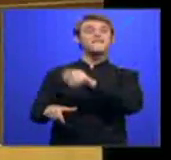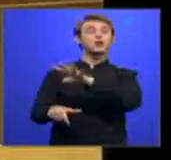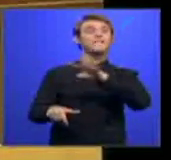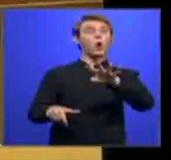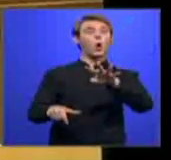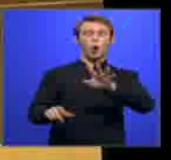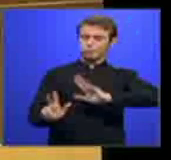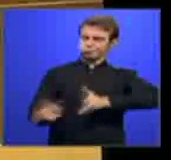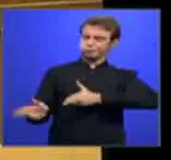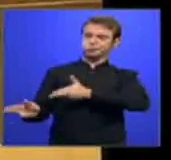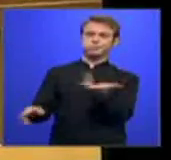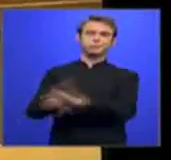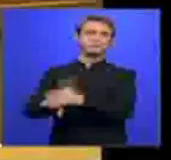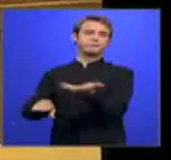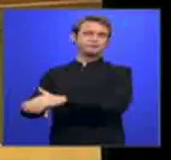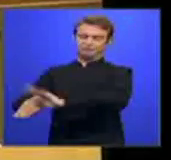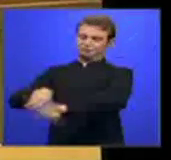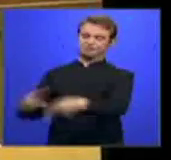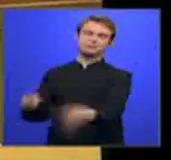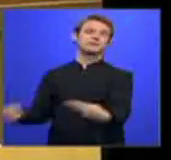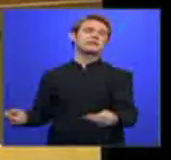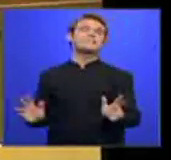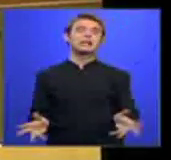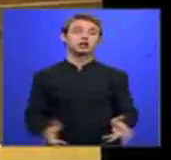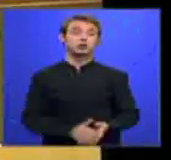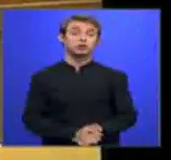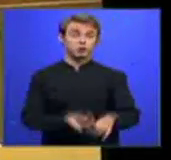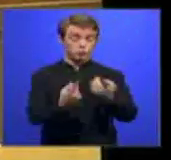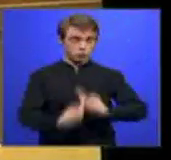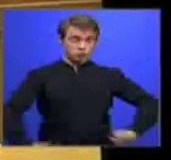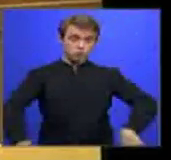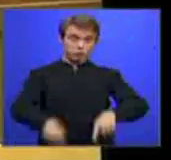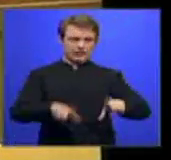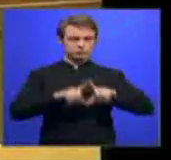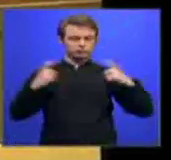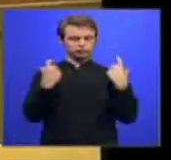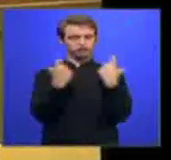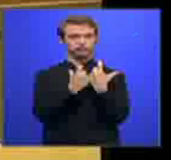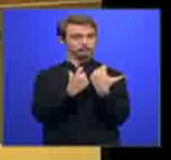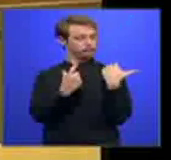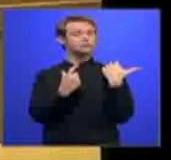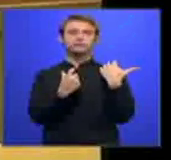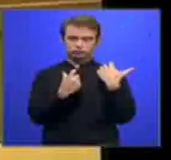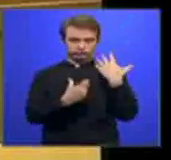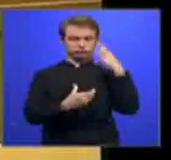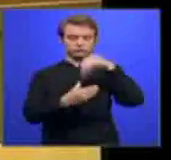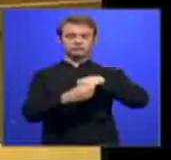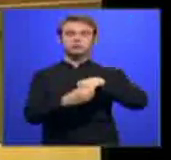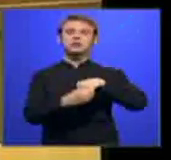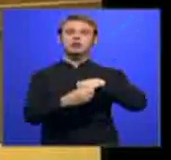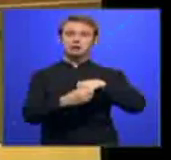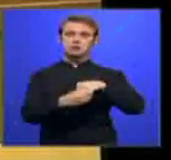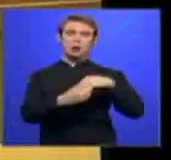We established an interministerial committee made up of senior